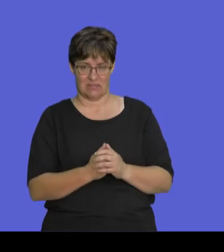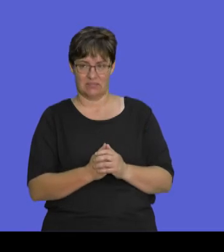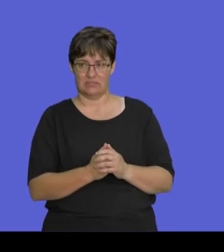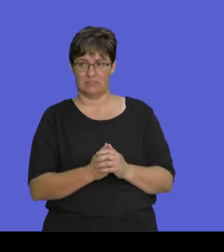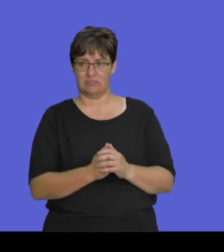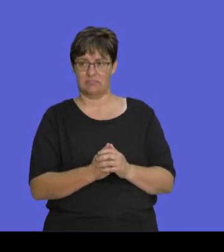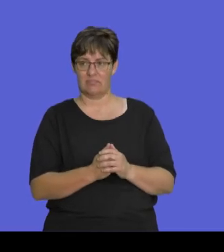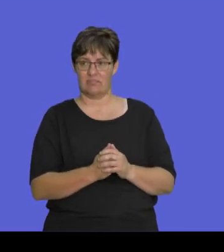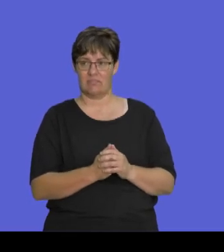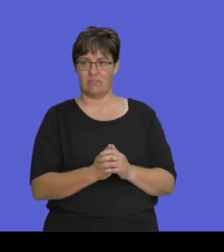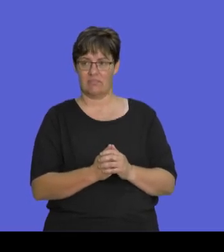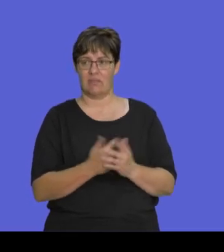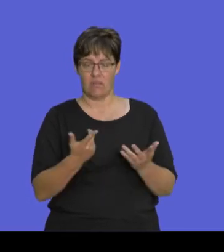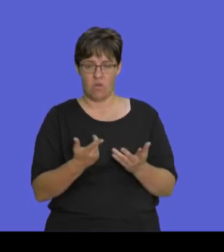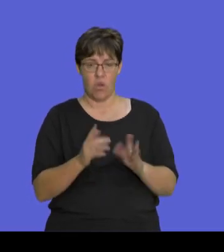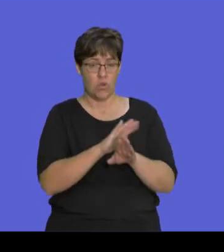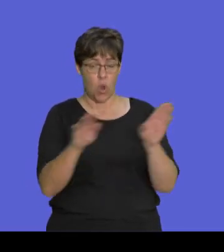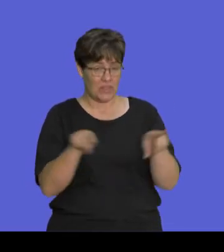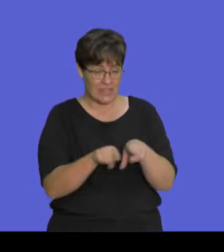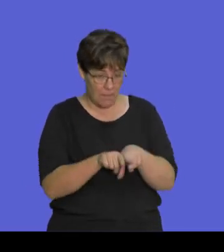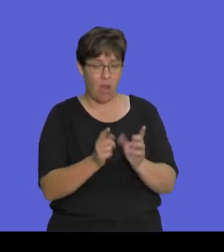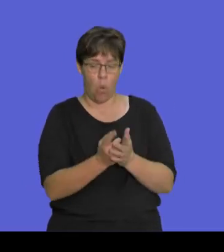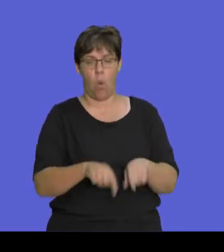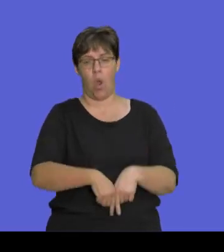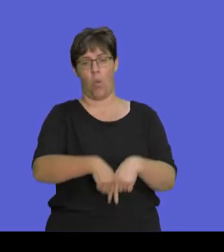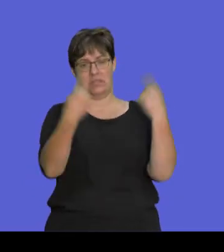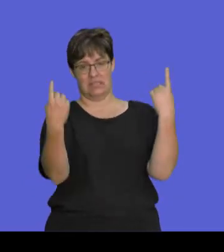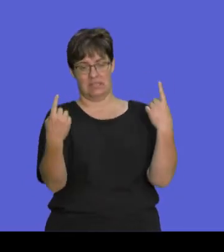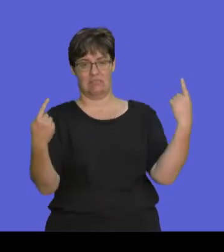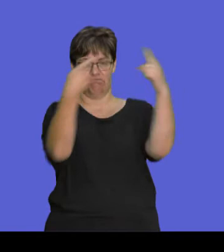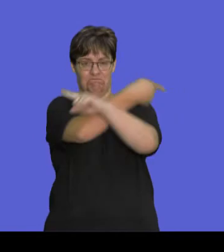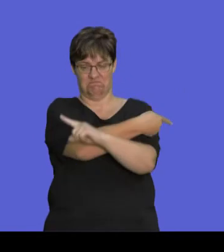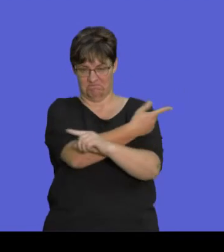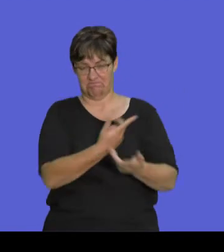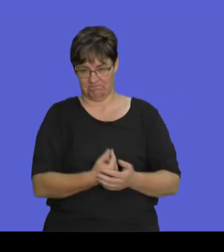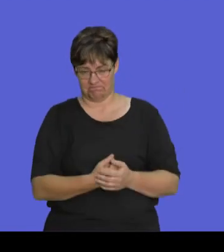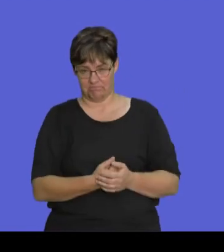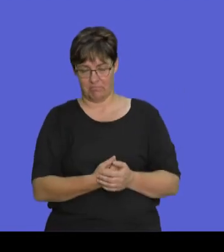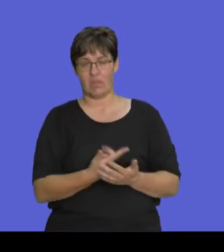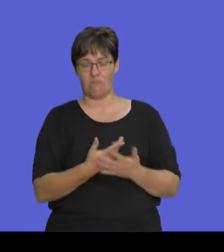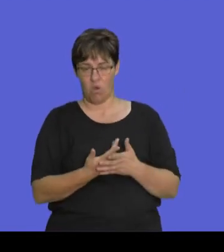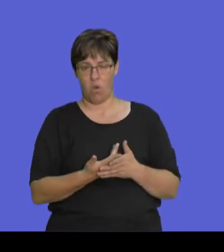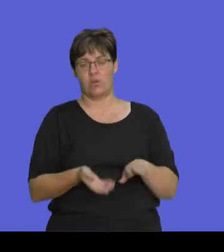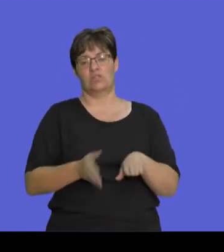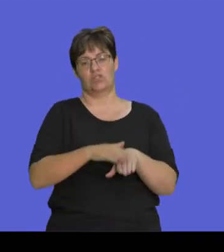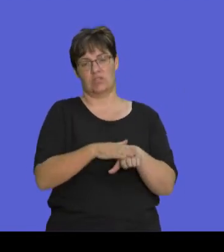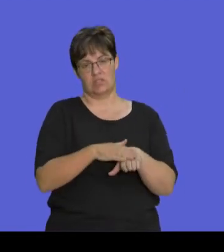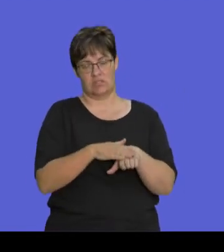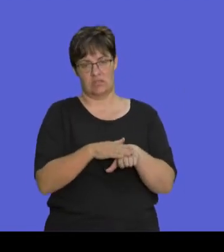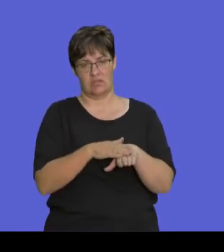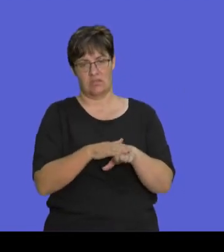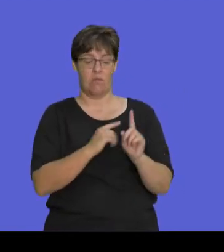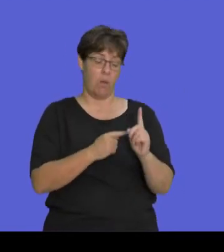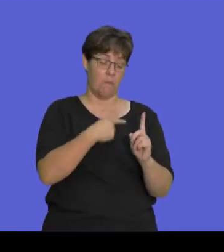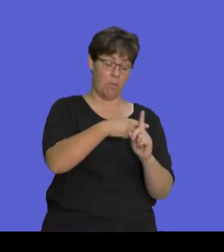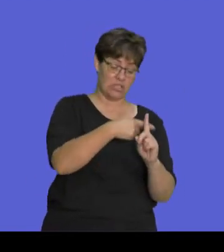Opposite. It's appropriate in this case. Okay, in terms of charge, that one is positive and the other one is negative,